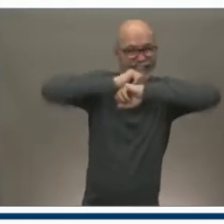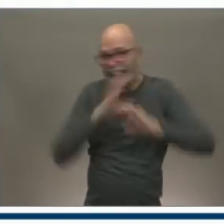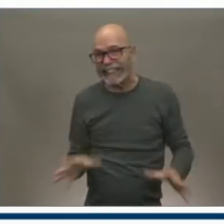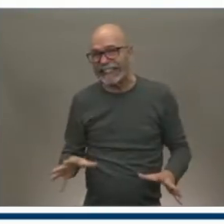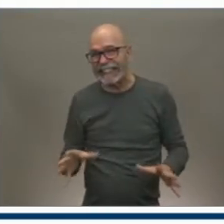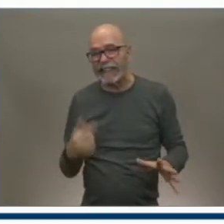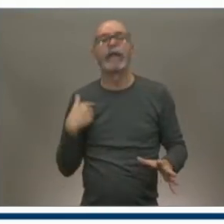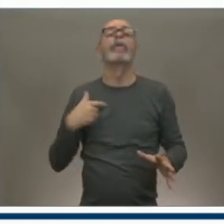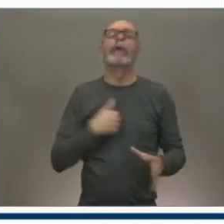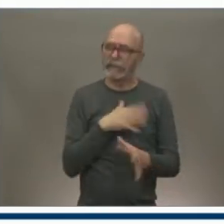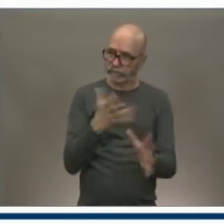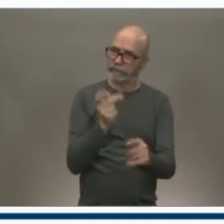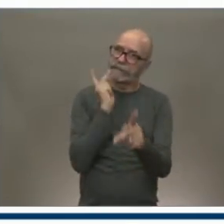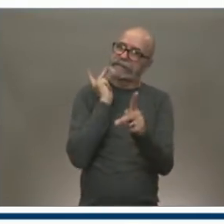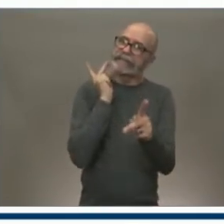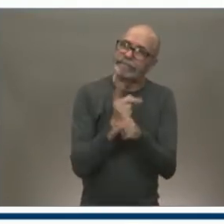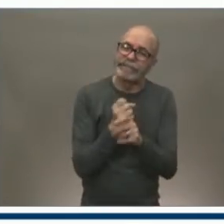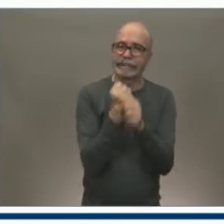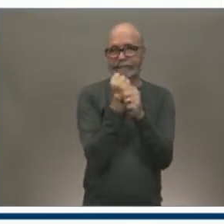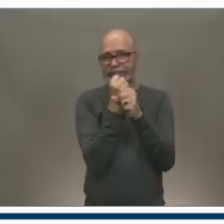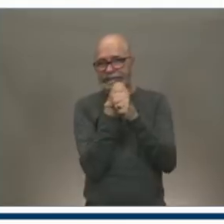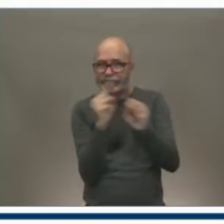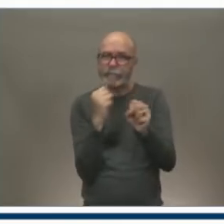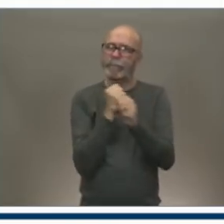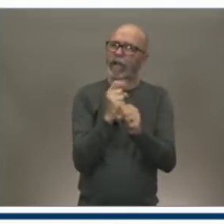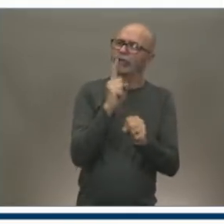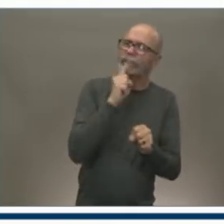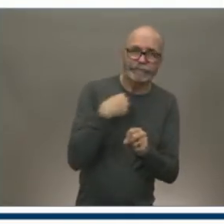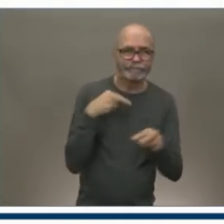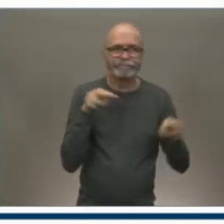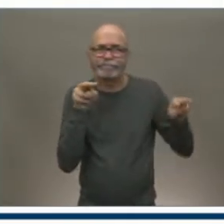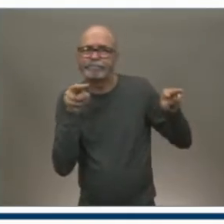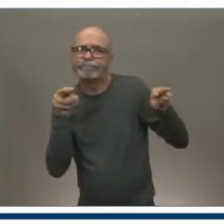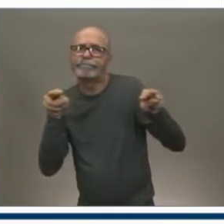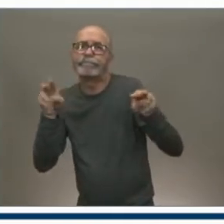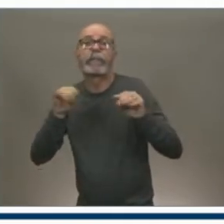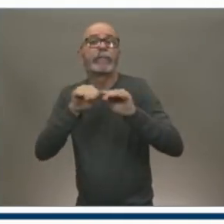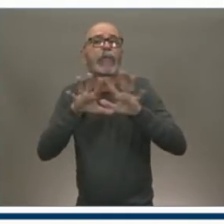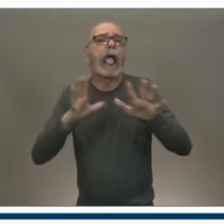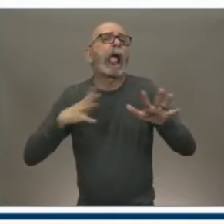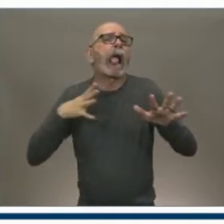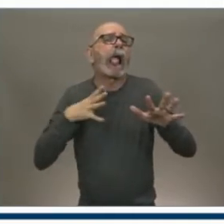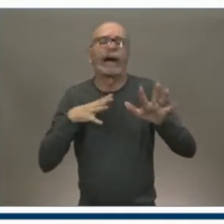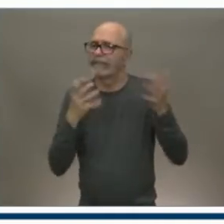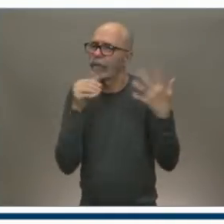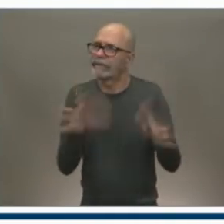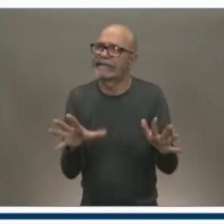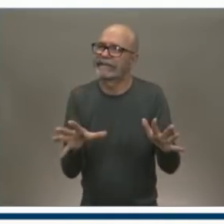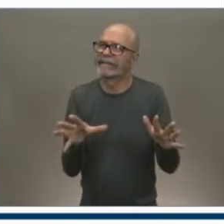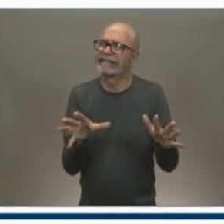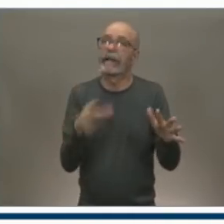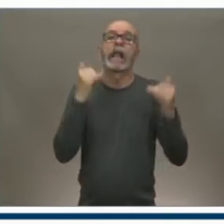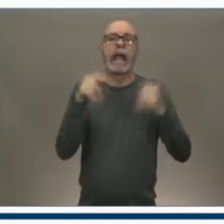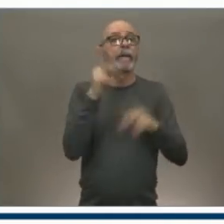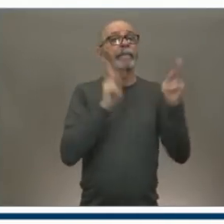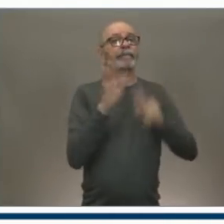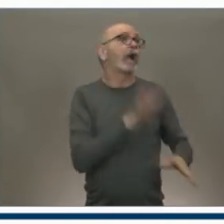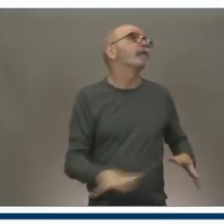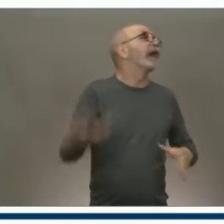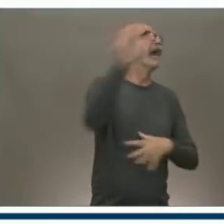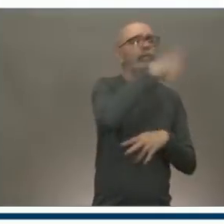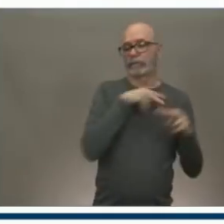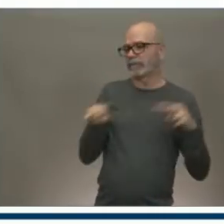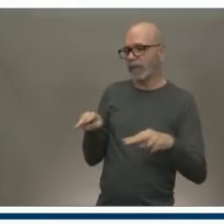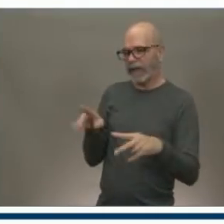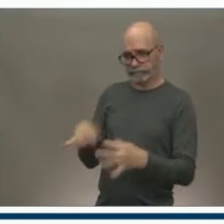and how we will continue to stay in that place. It has been recognized across the country as on the cutting edge